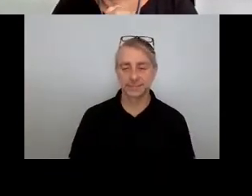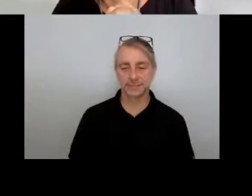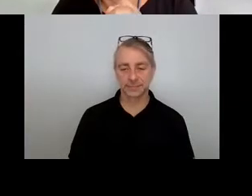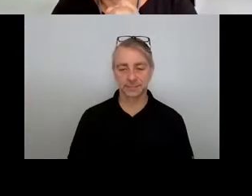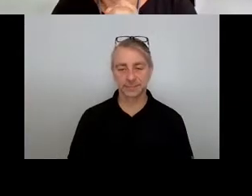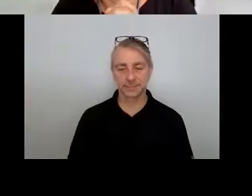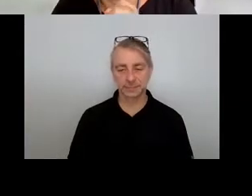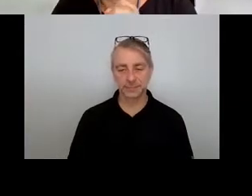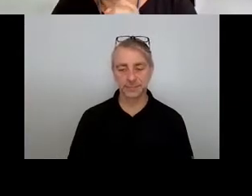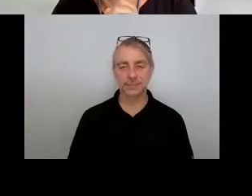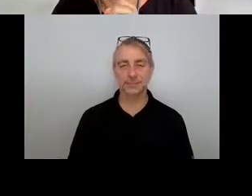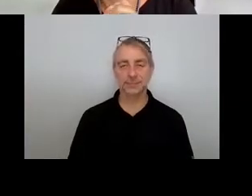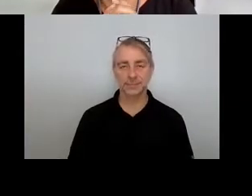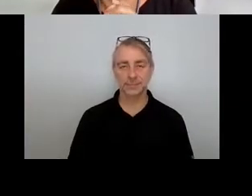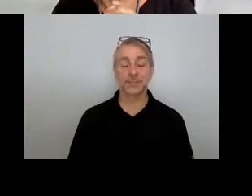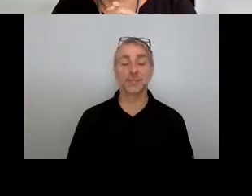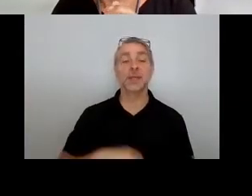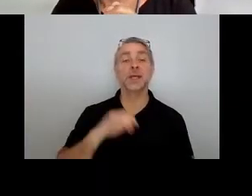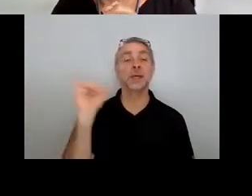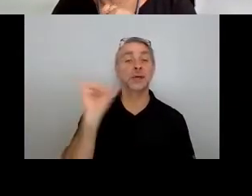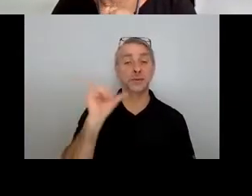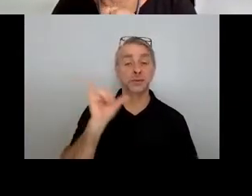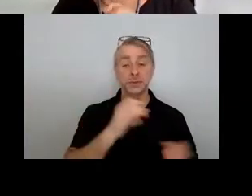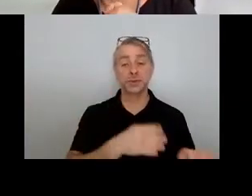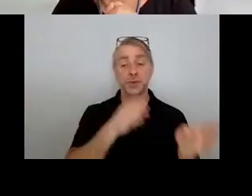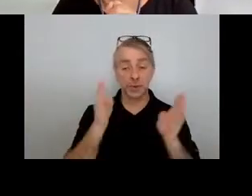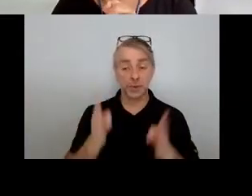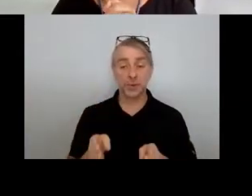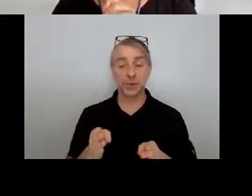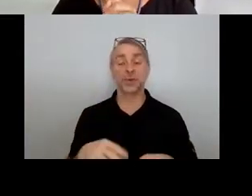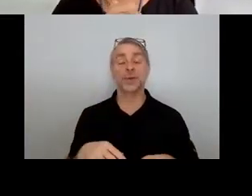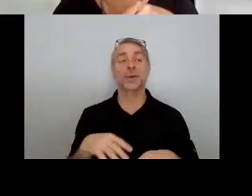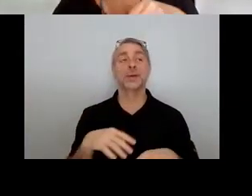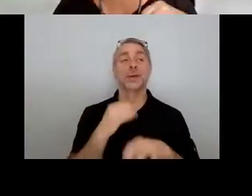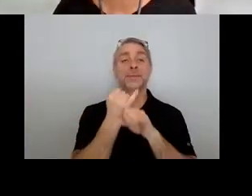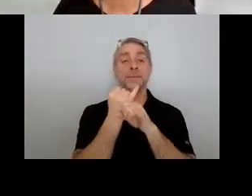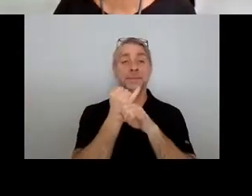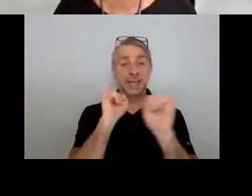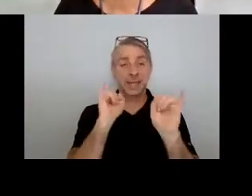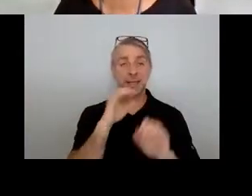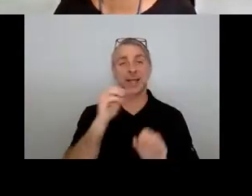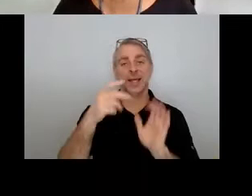you independently and double screen all identified studies.